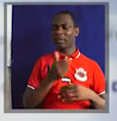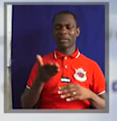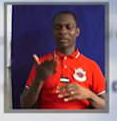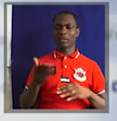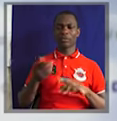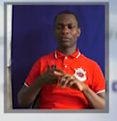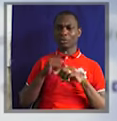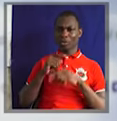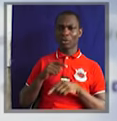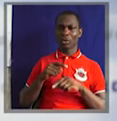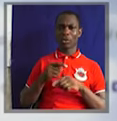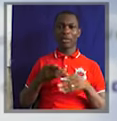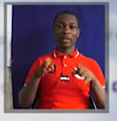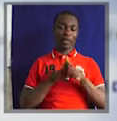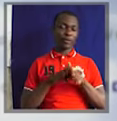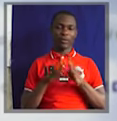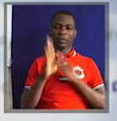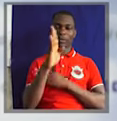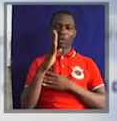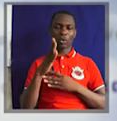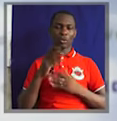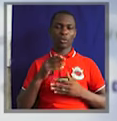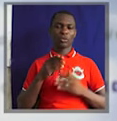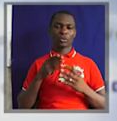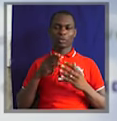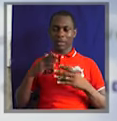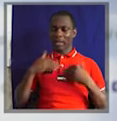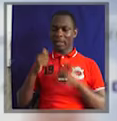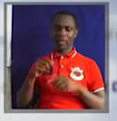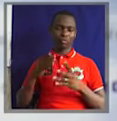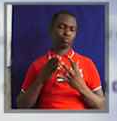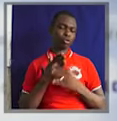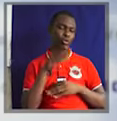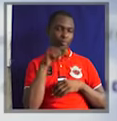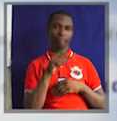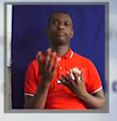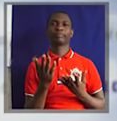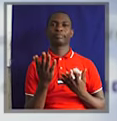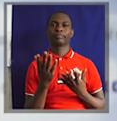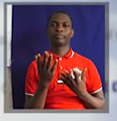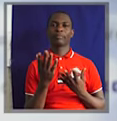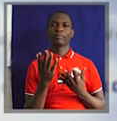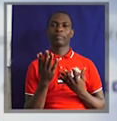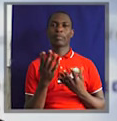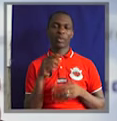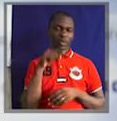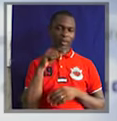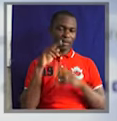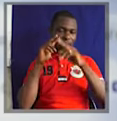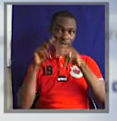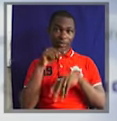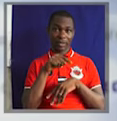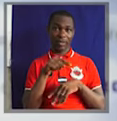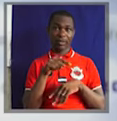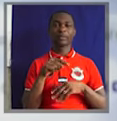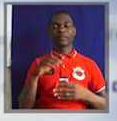biribiara even though na onyame nam ne nsa so asa ɔbɛrima Naaman ɛkwata no ɛnyinaa ɛna odiyifoɔ